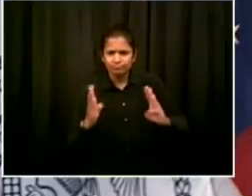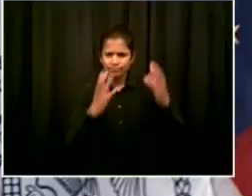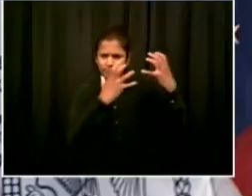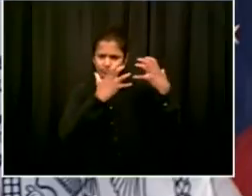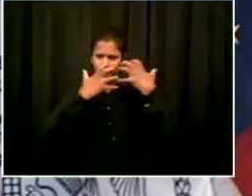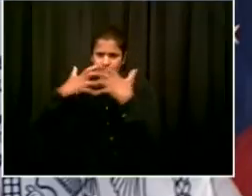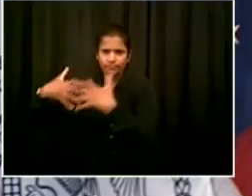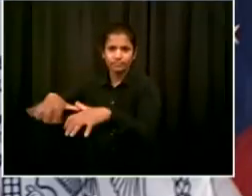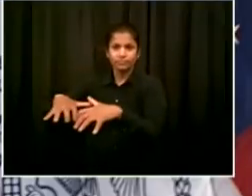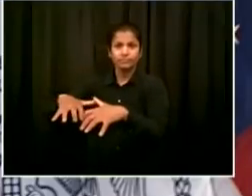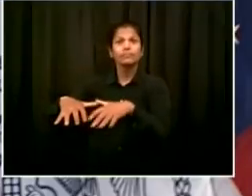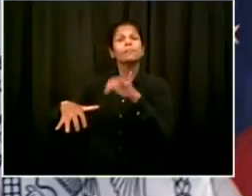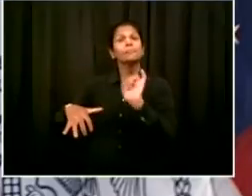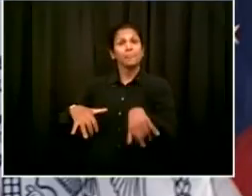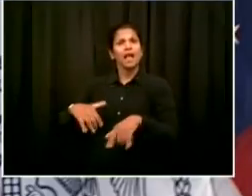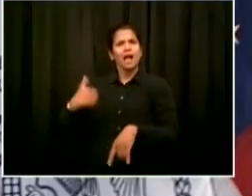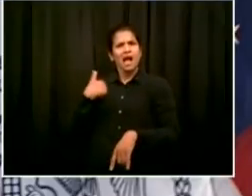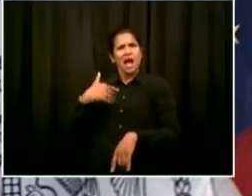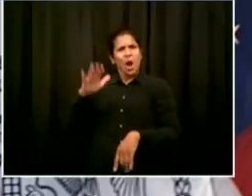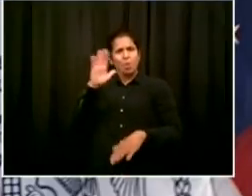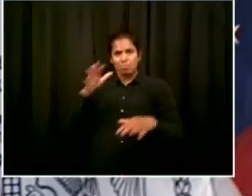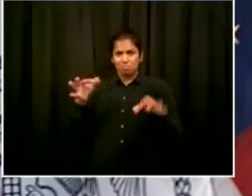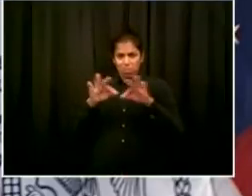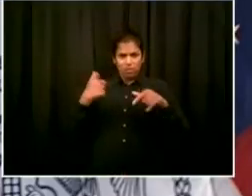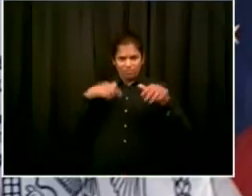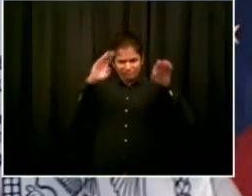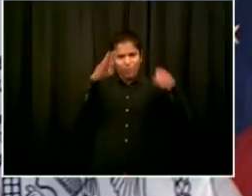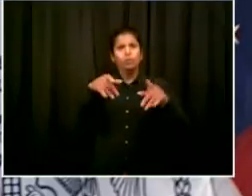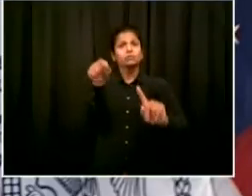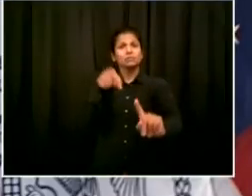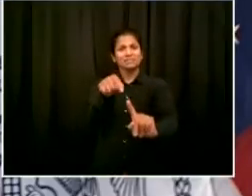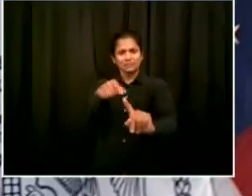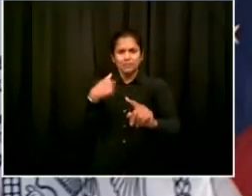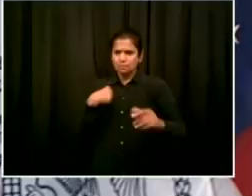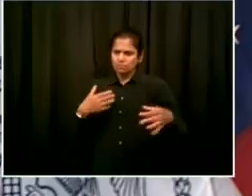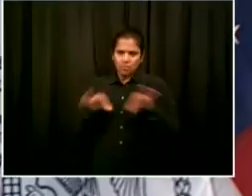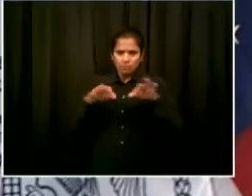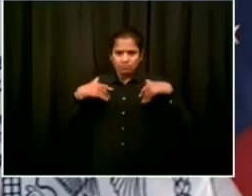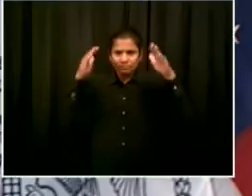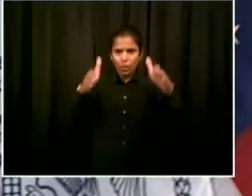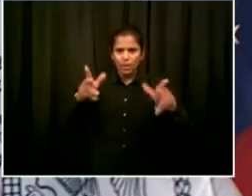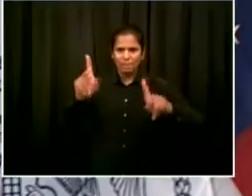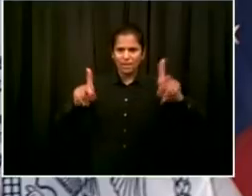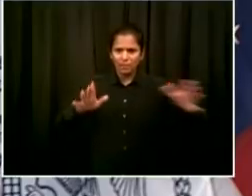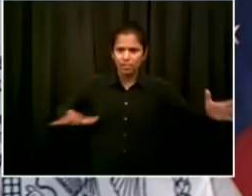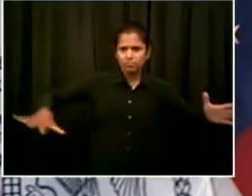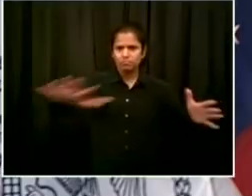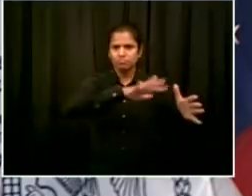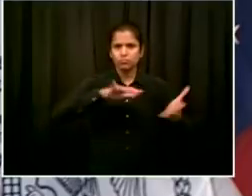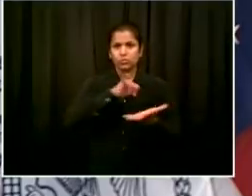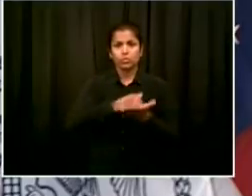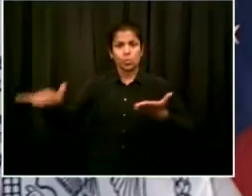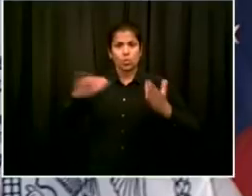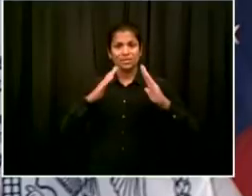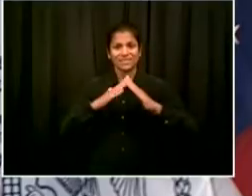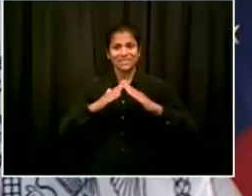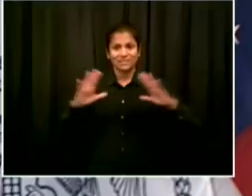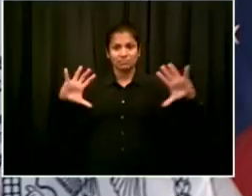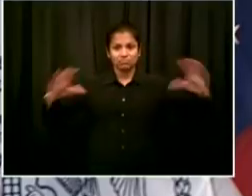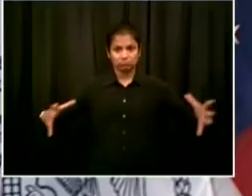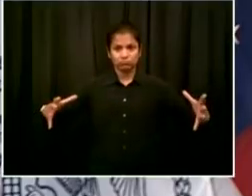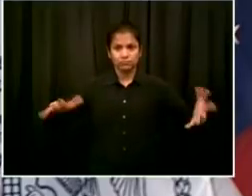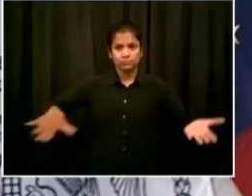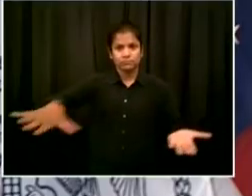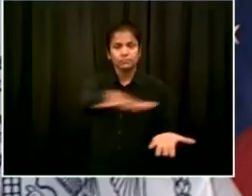I serve. Go ahead, Rich. Okay. Mr. Mayor, Dr. Birx,